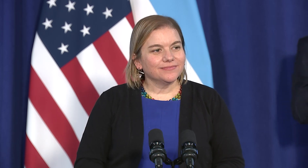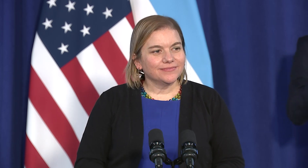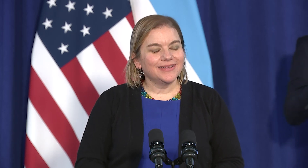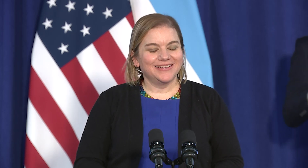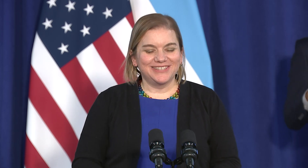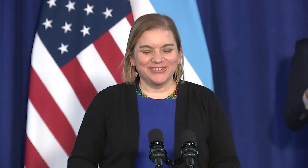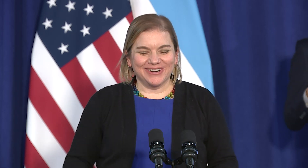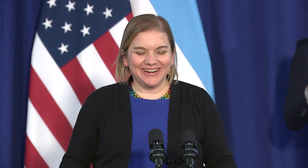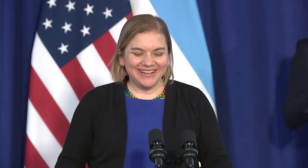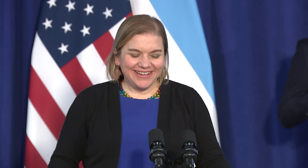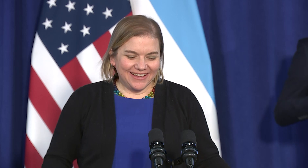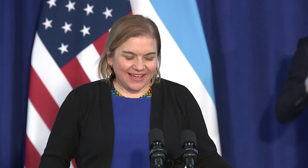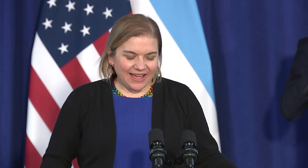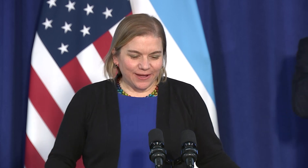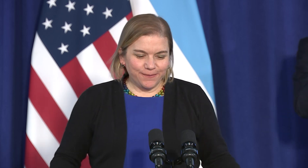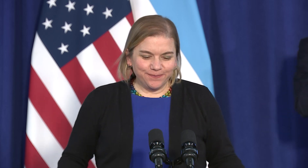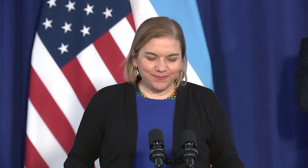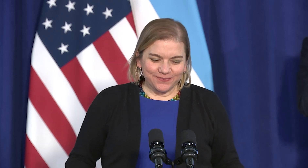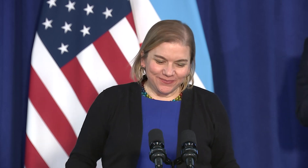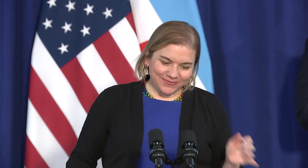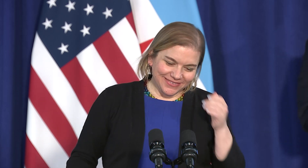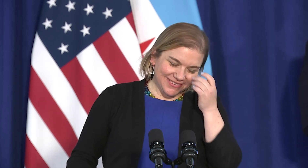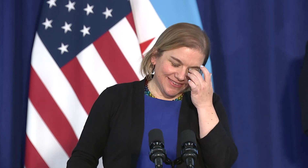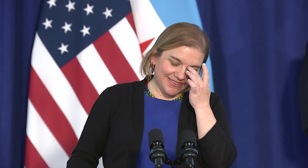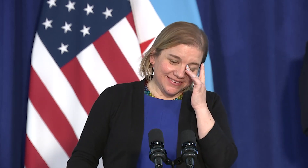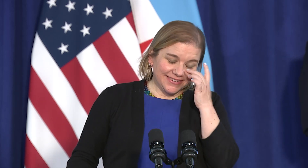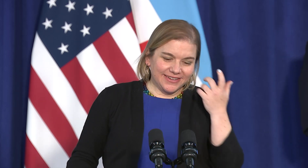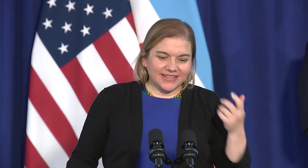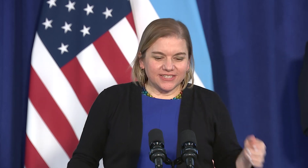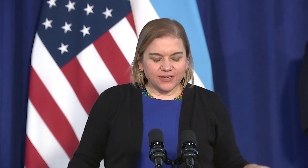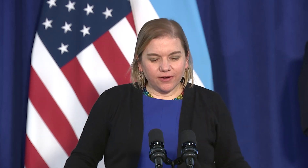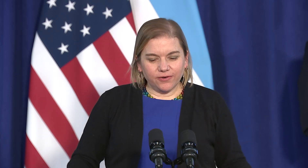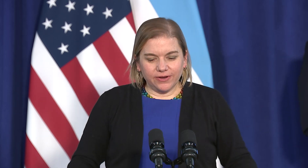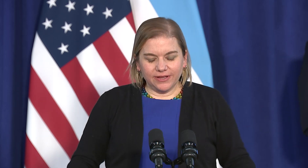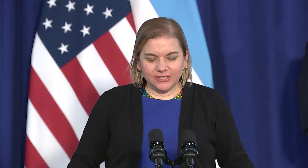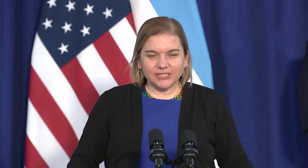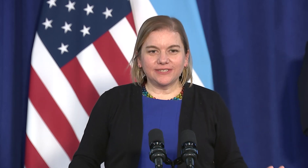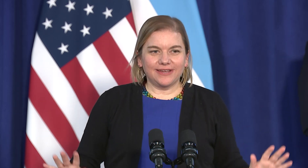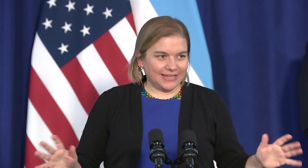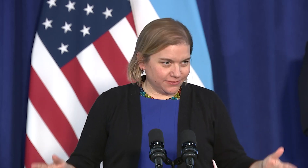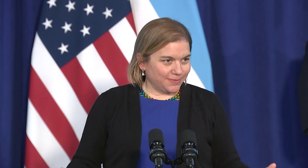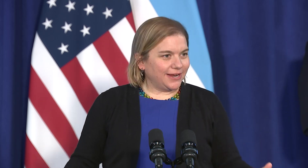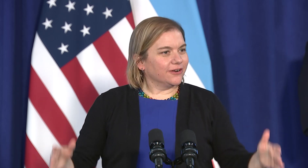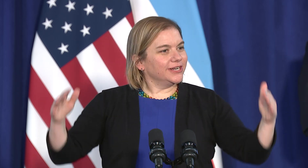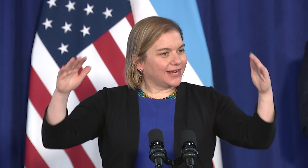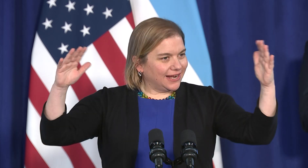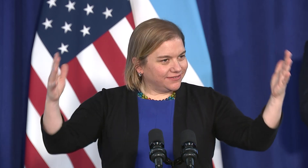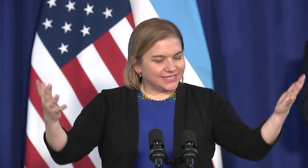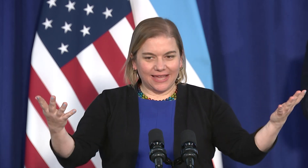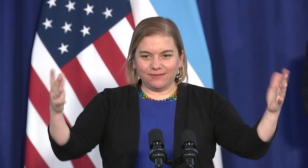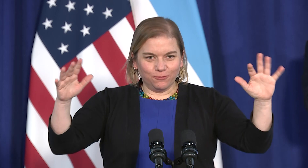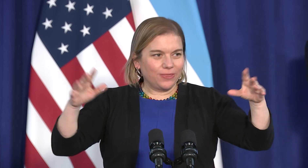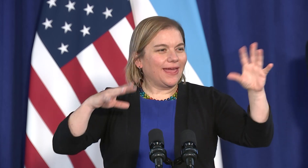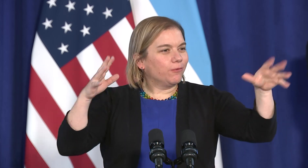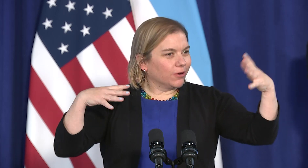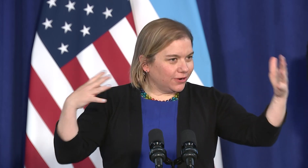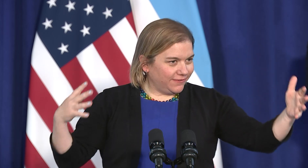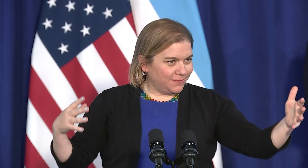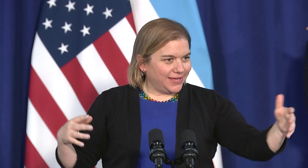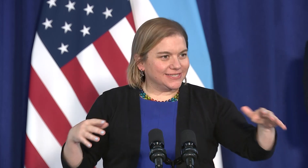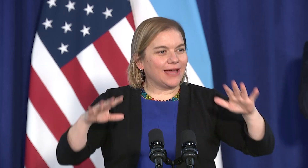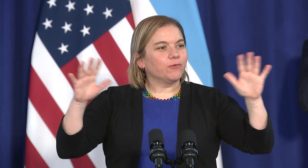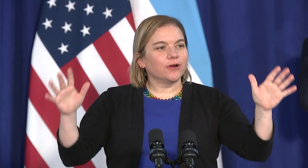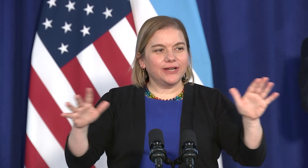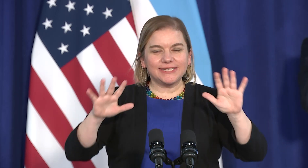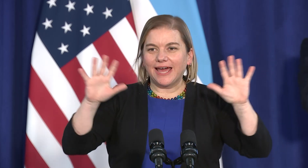and how it could affect them? Sure. So just as a reminder and to kind of set what that word